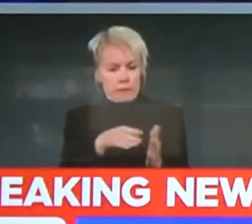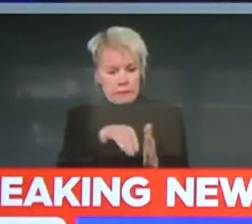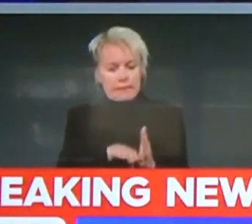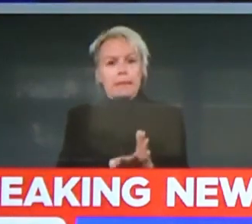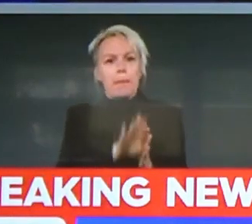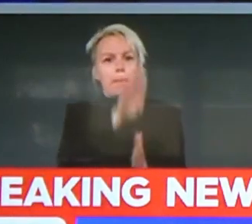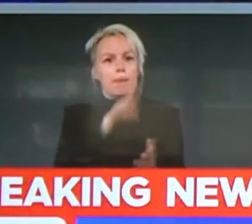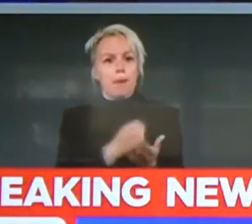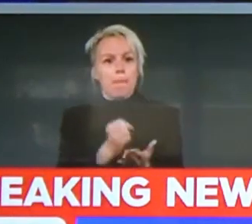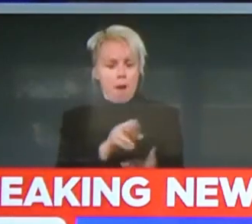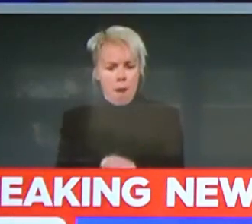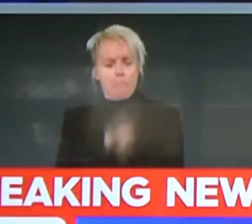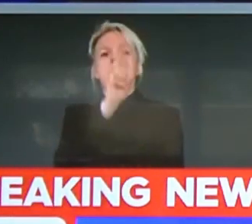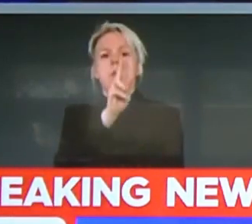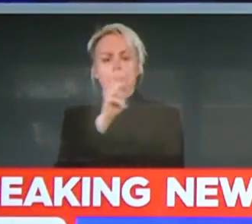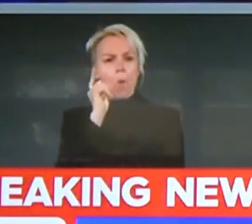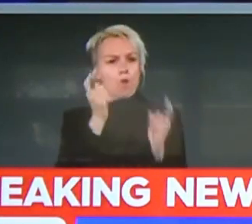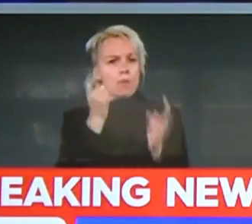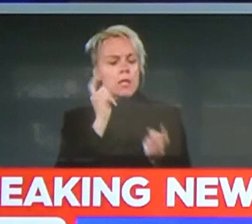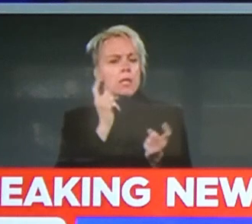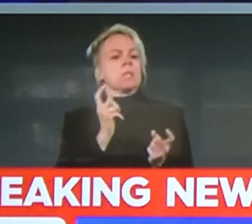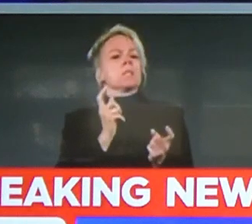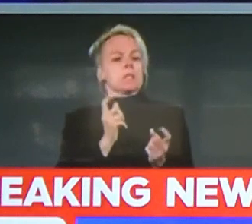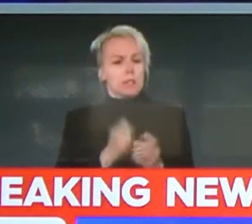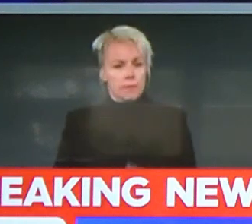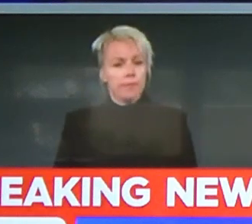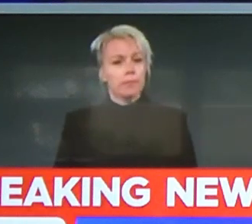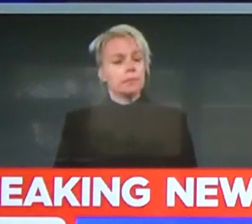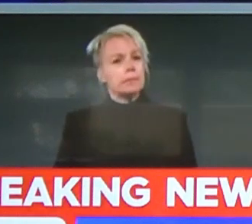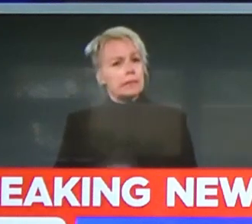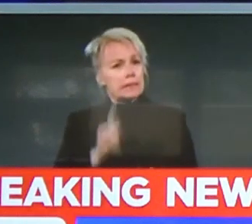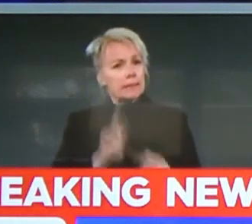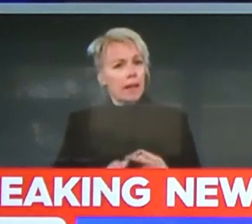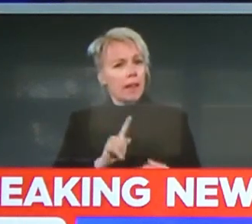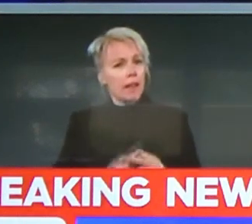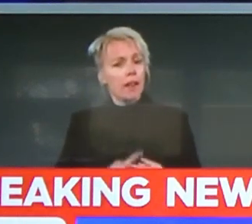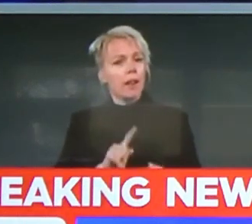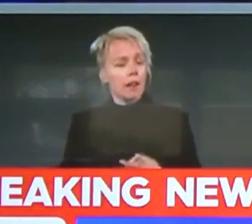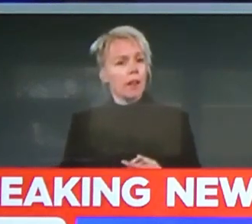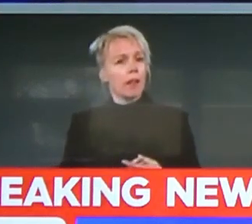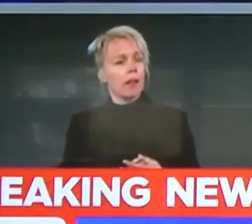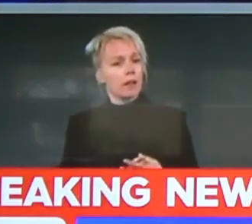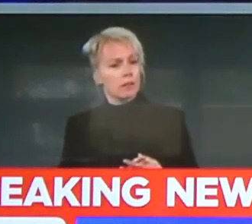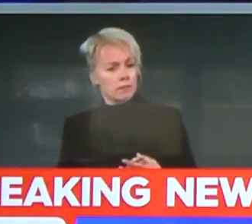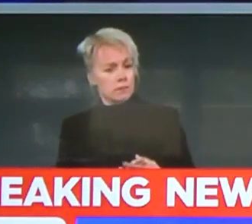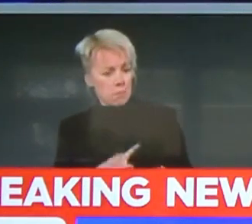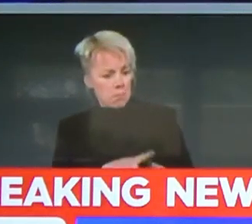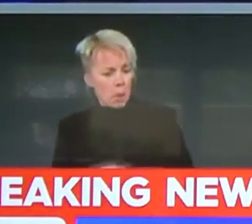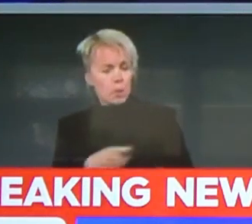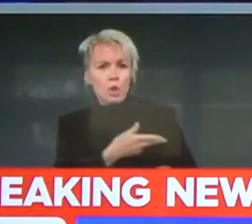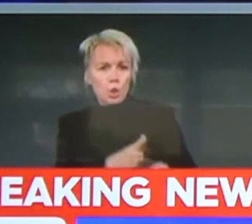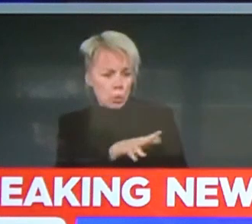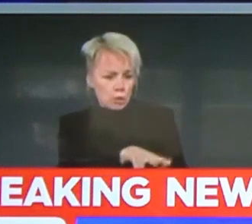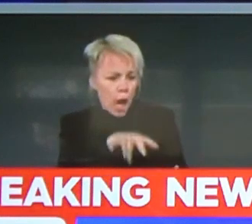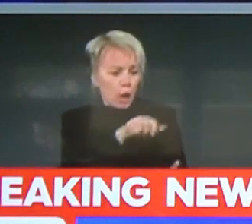very concerning. Still, a significant proportion of those new cases